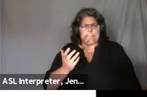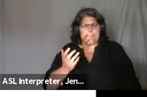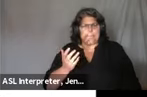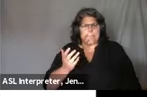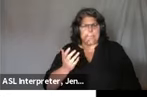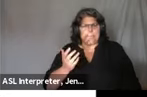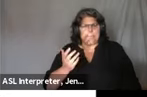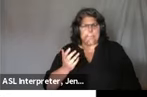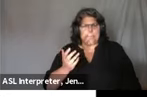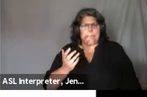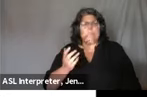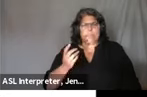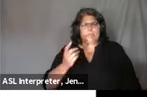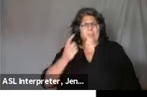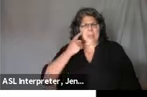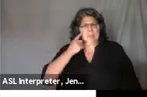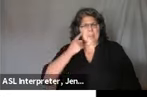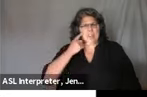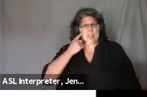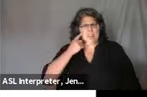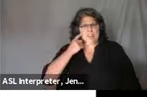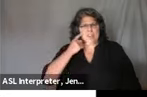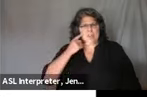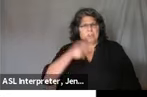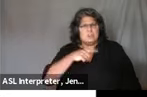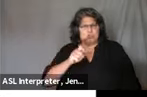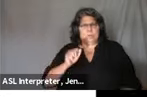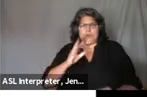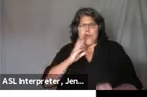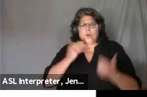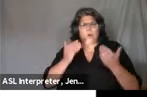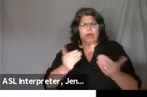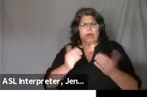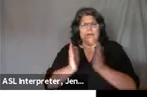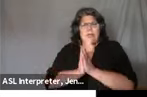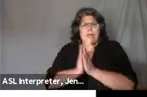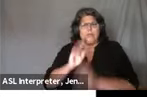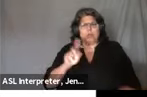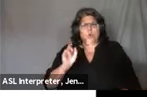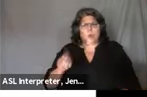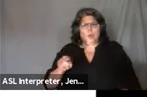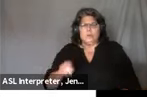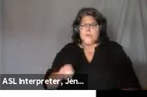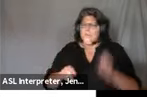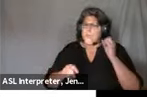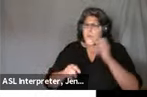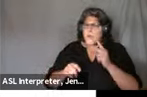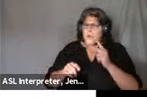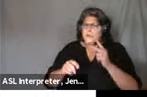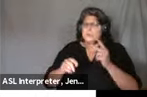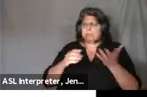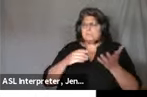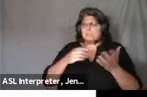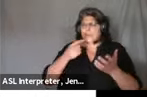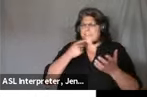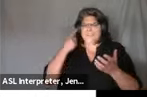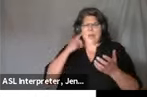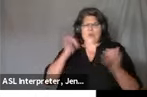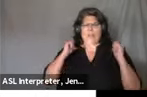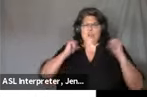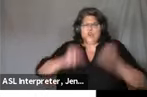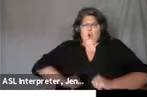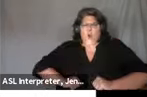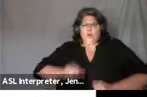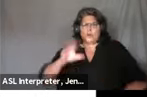There, I think you should be able to speak now. Go ahead and ask your question. For the record, it's Coates. Oh, sorry. And,